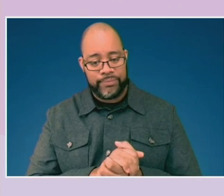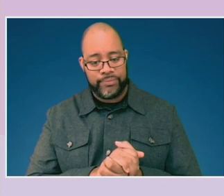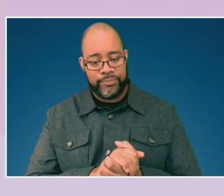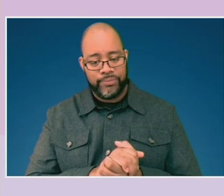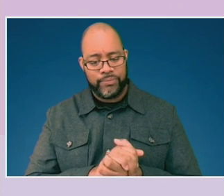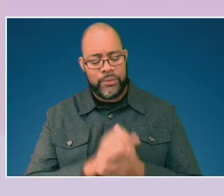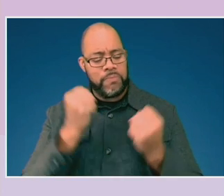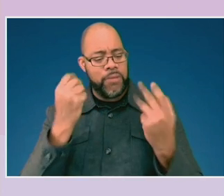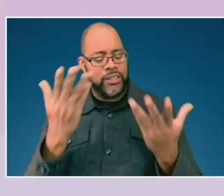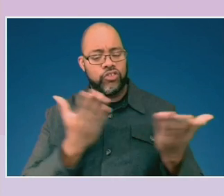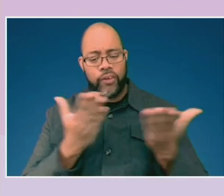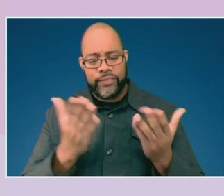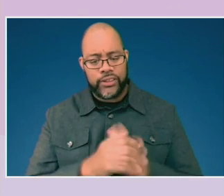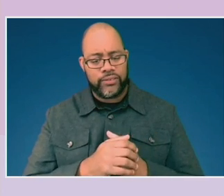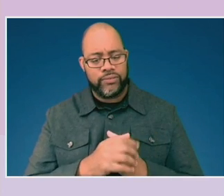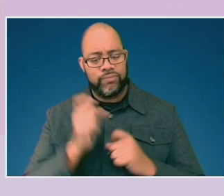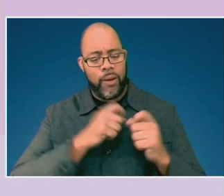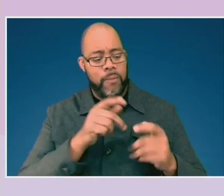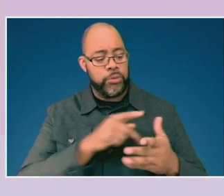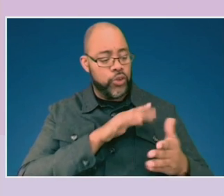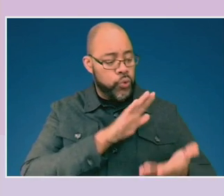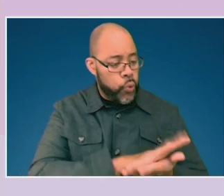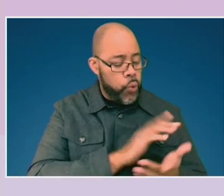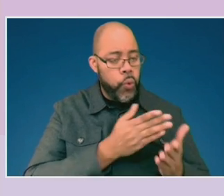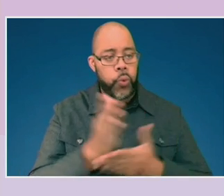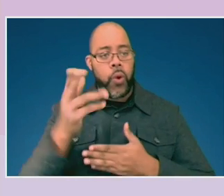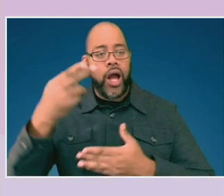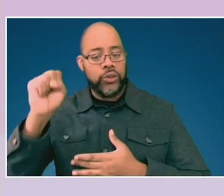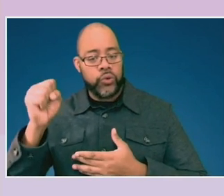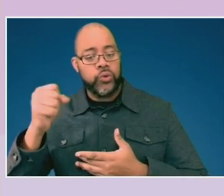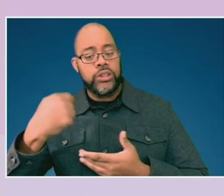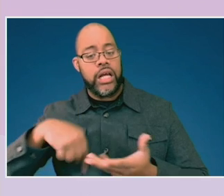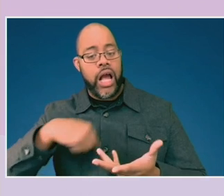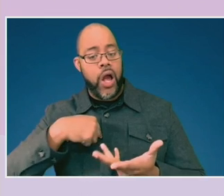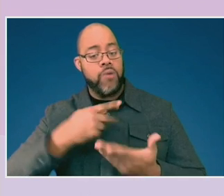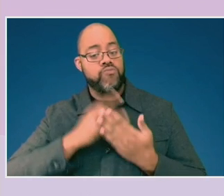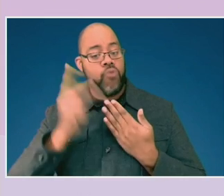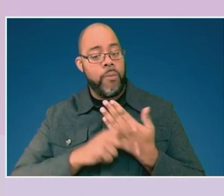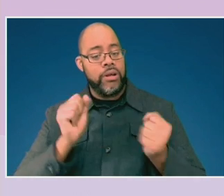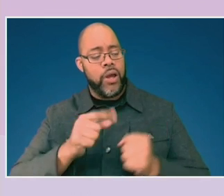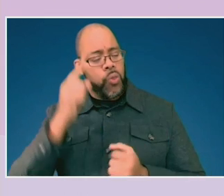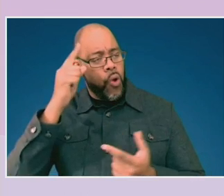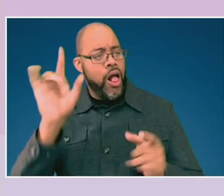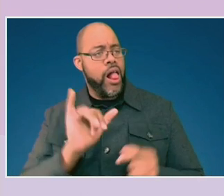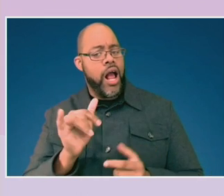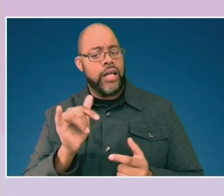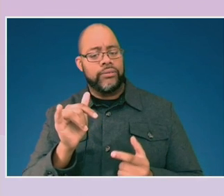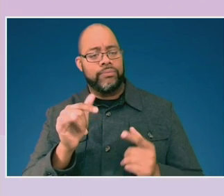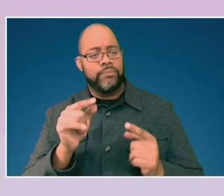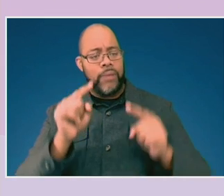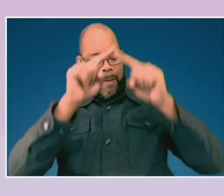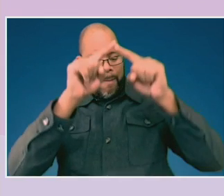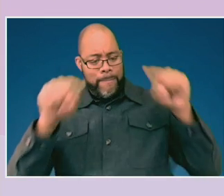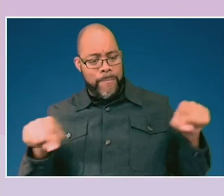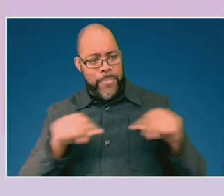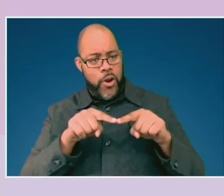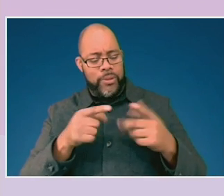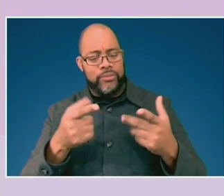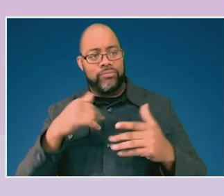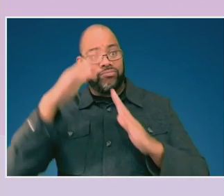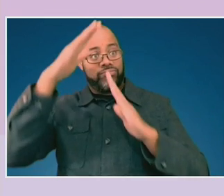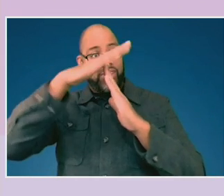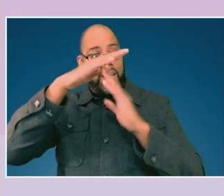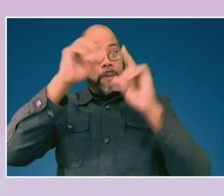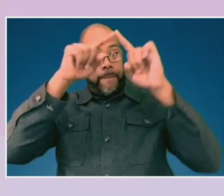of services from preschool through high school. And so our programming can be thought of as a pyramid. So at that very top of recording the